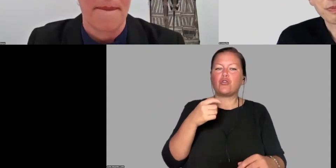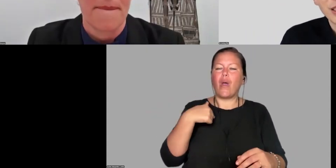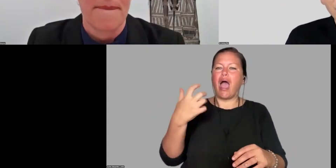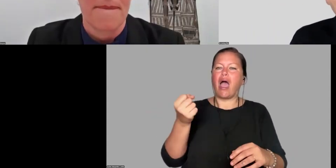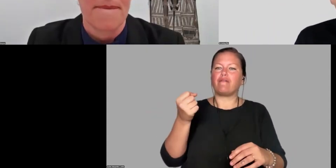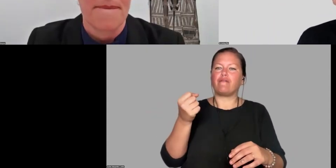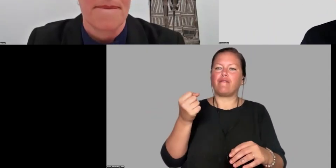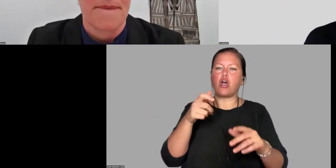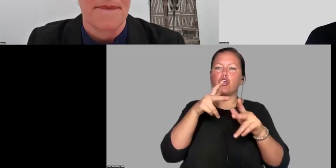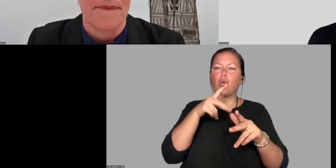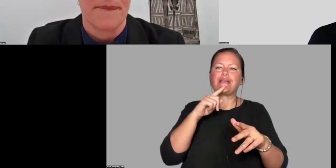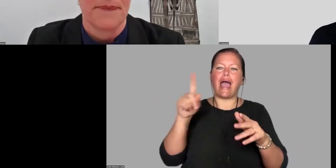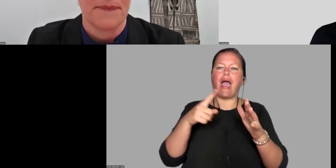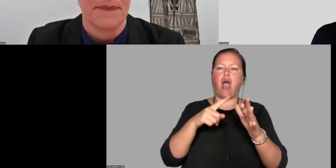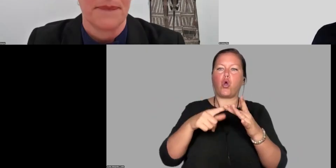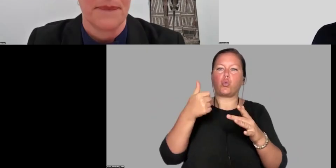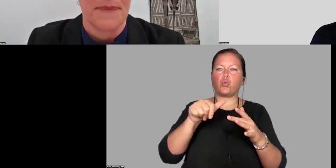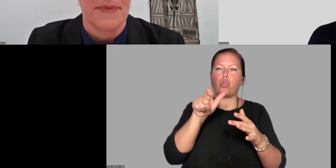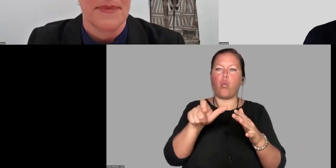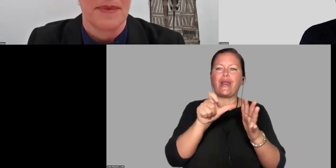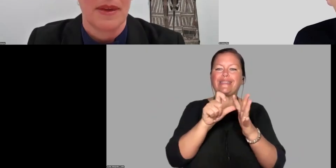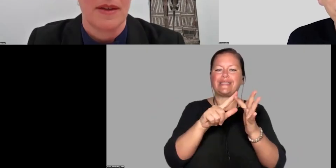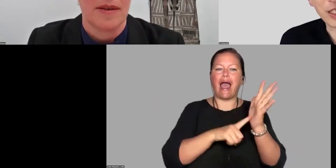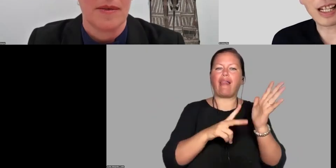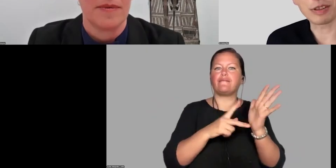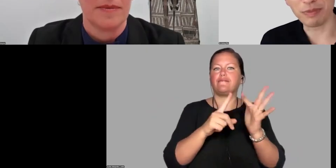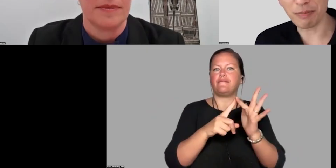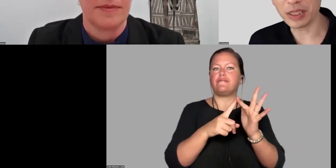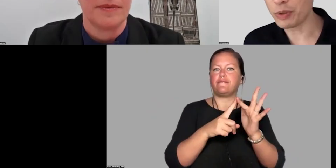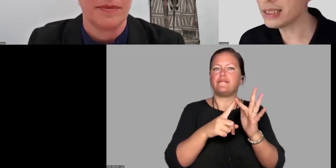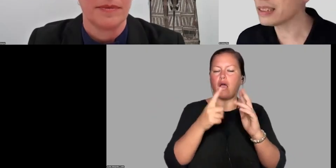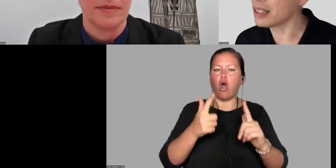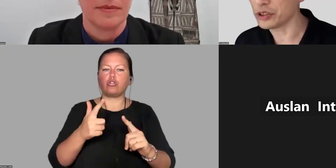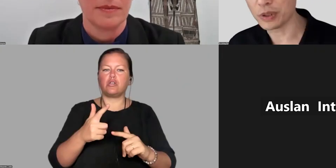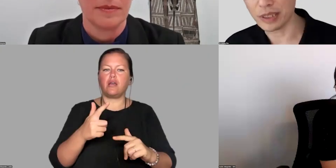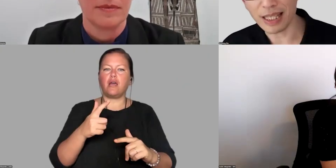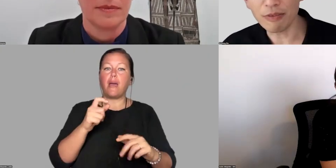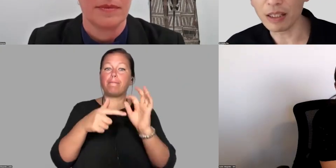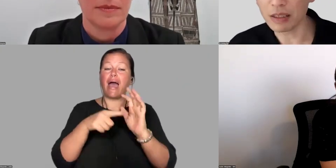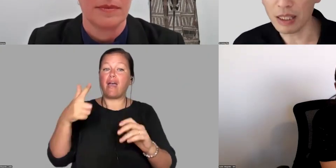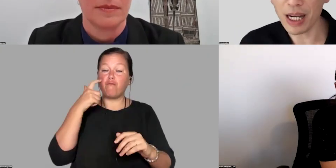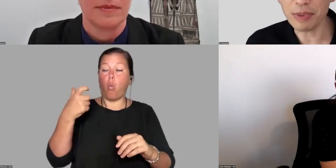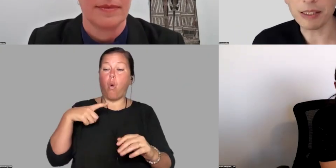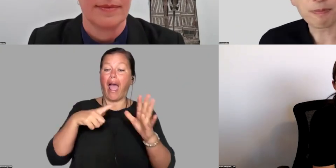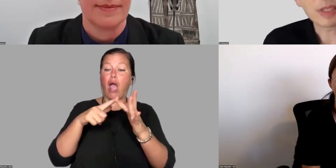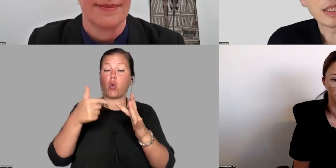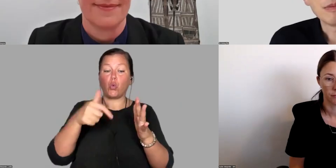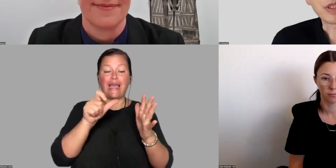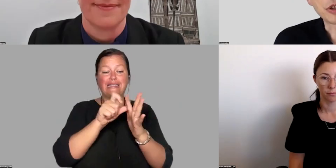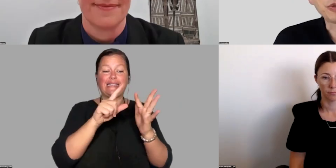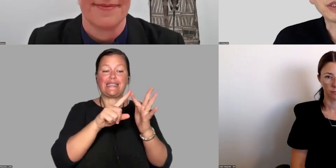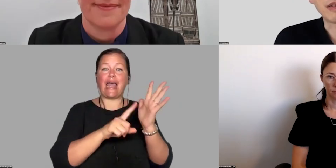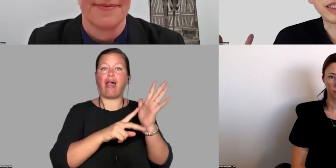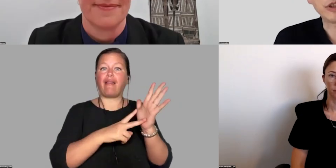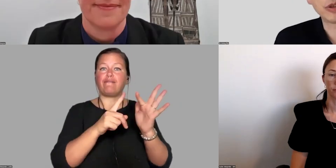delve. AI uses the word delve a lot. And later we figured out the reason it uses delve a lot. It might be